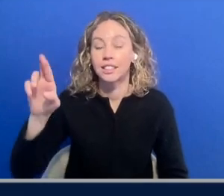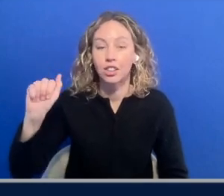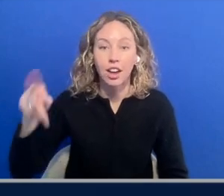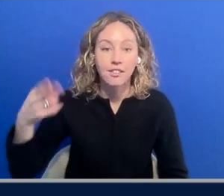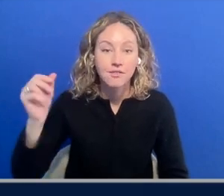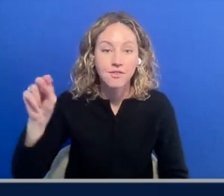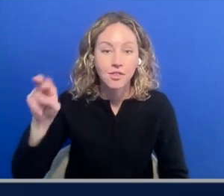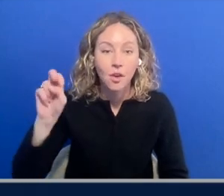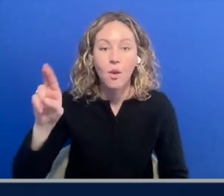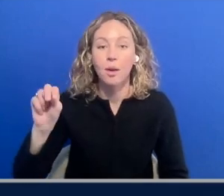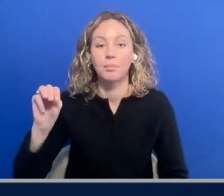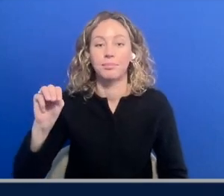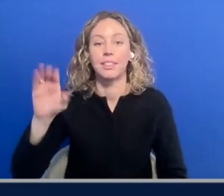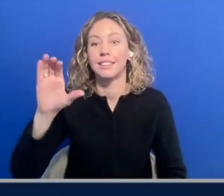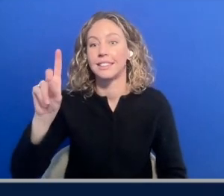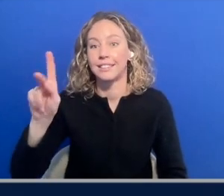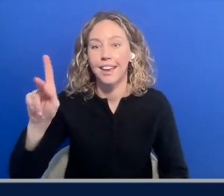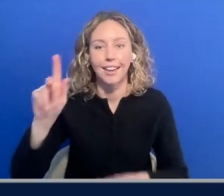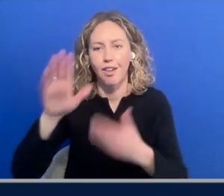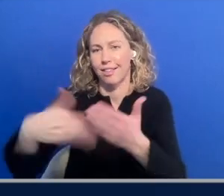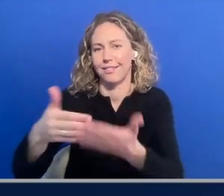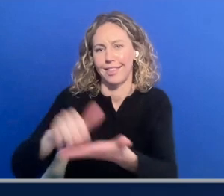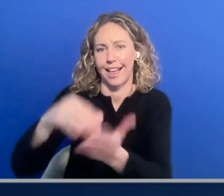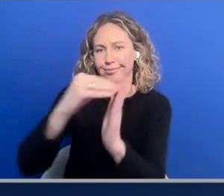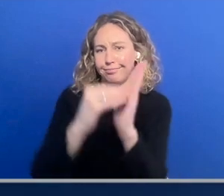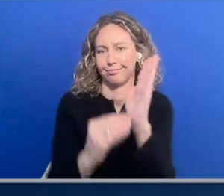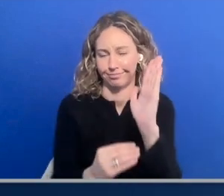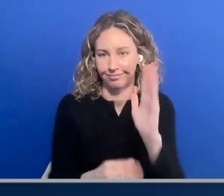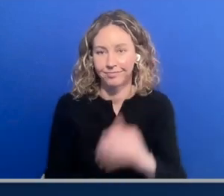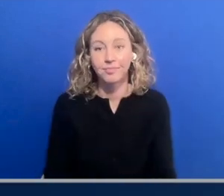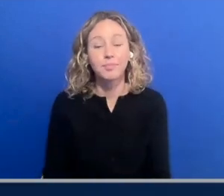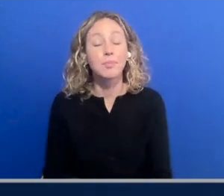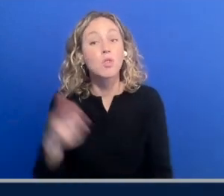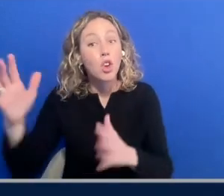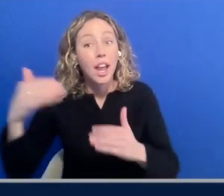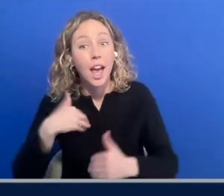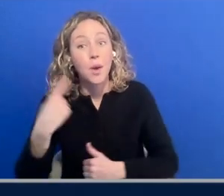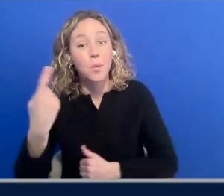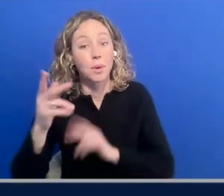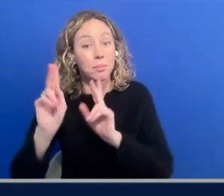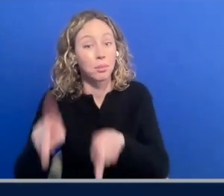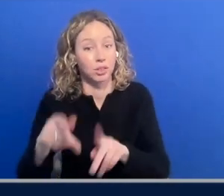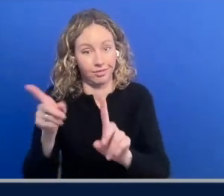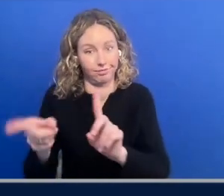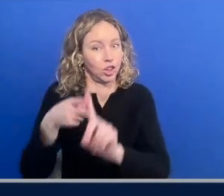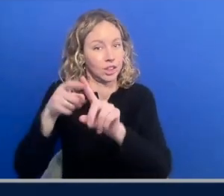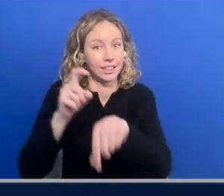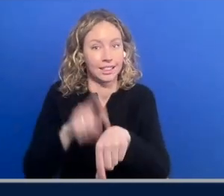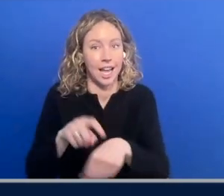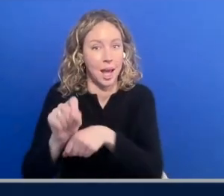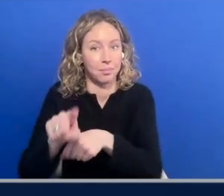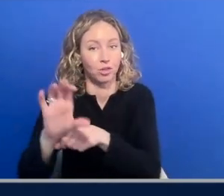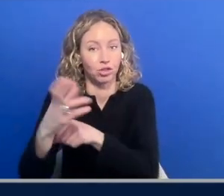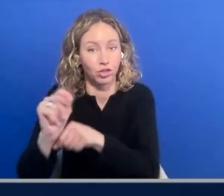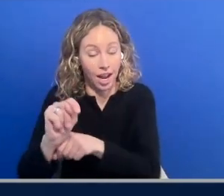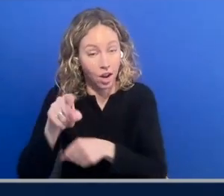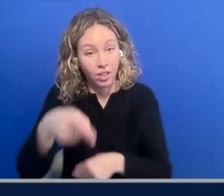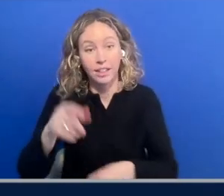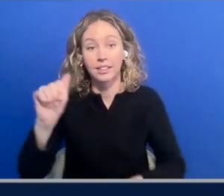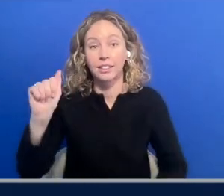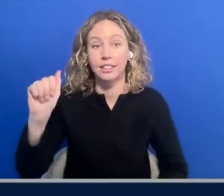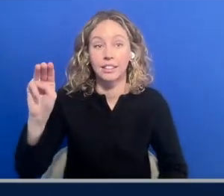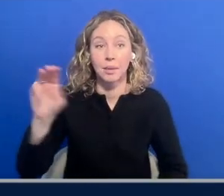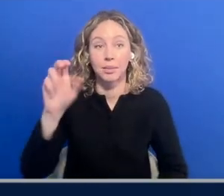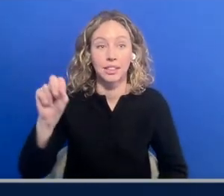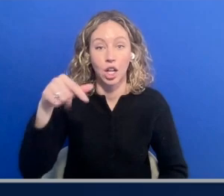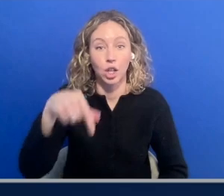and Awesome. And speaking of documentation, we already had Ingenious Sam, who's a first-time chatter, say, are these Amazon Q developer updates added